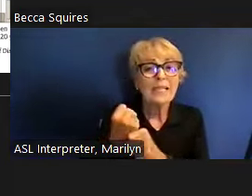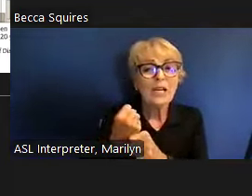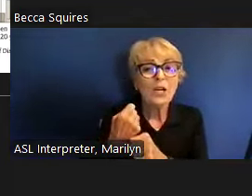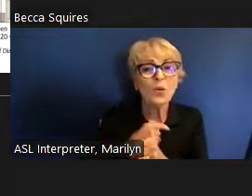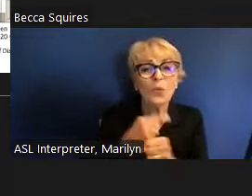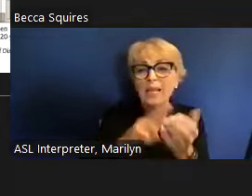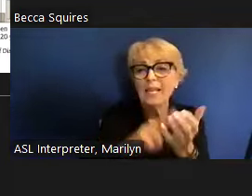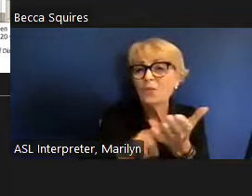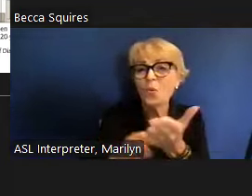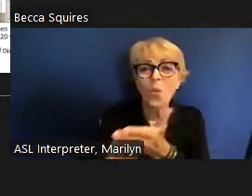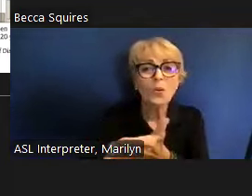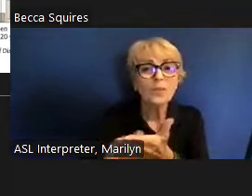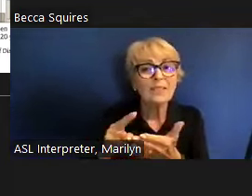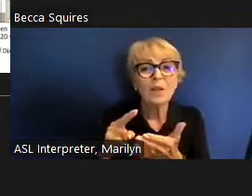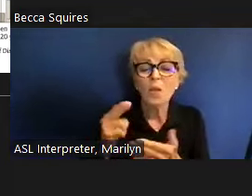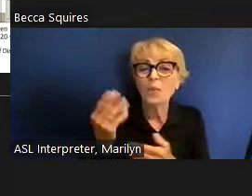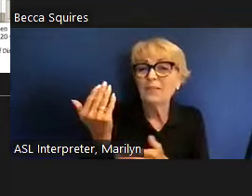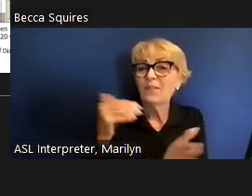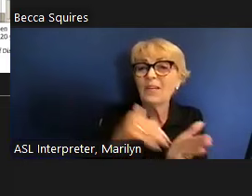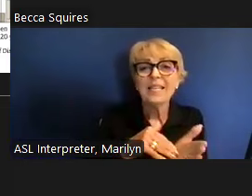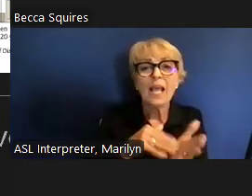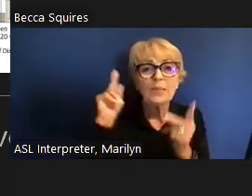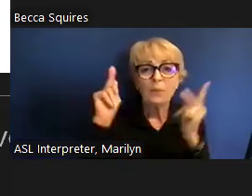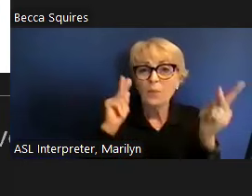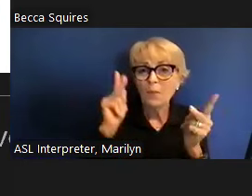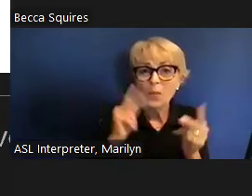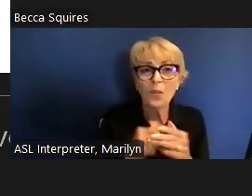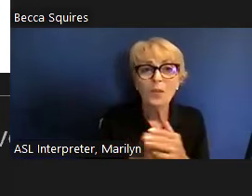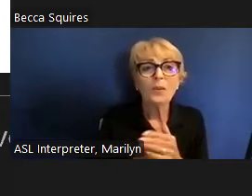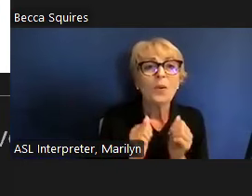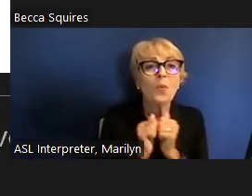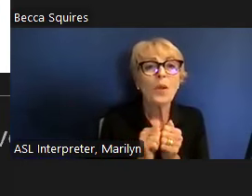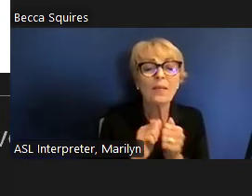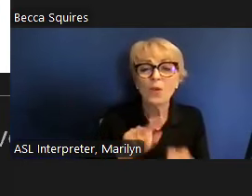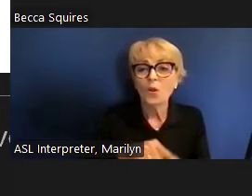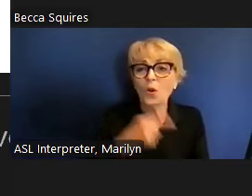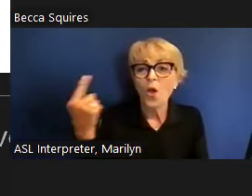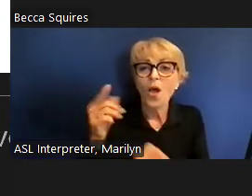almost 15,000 people with long COVID.